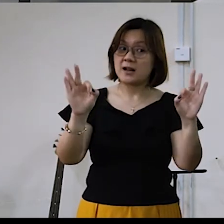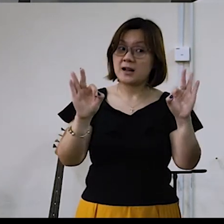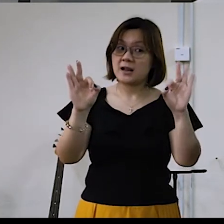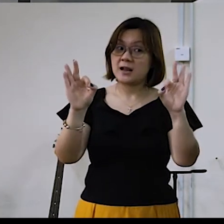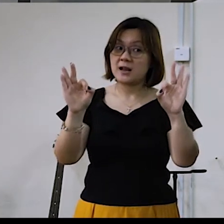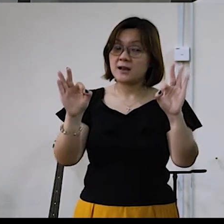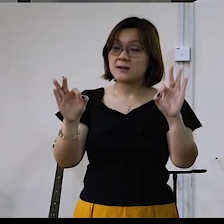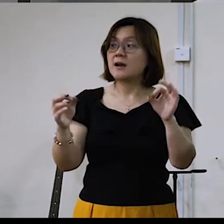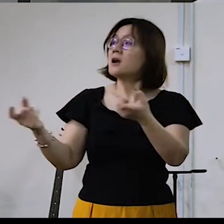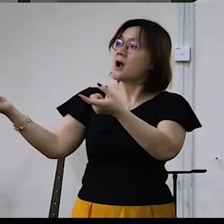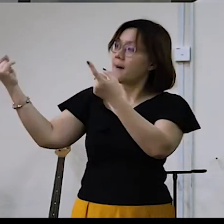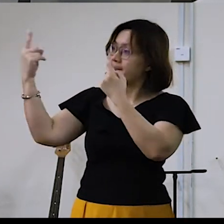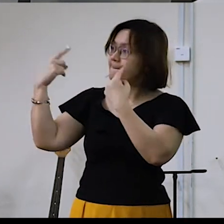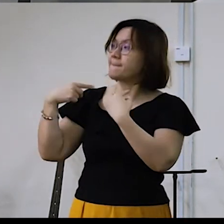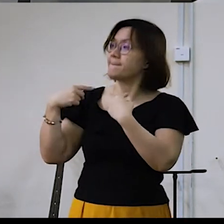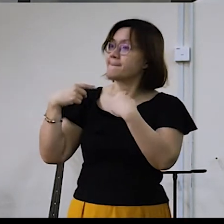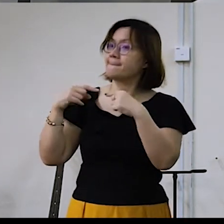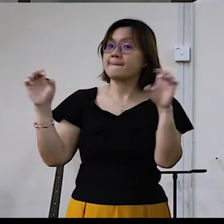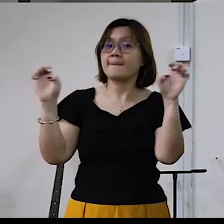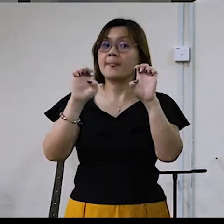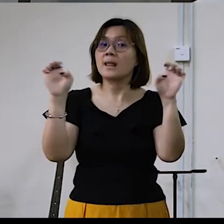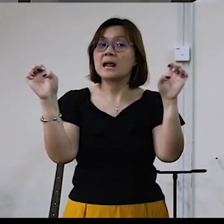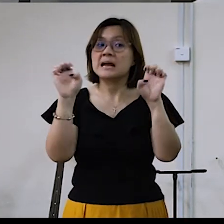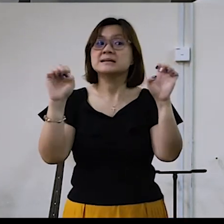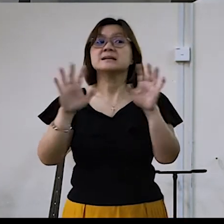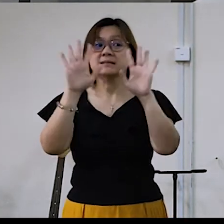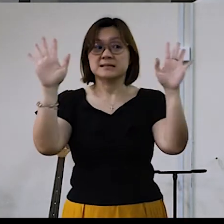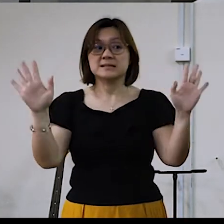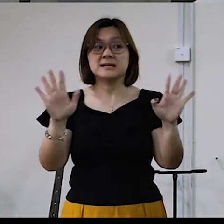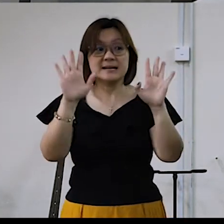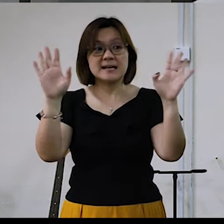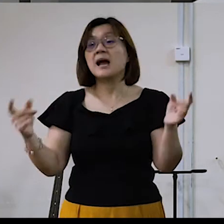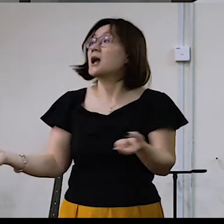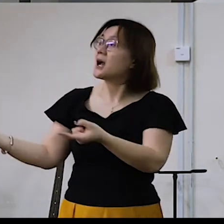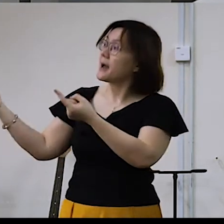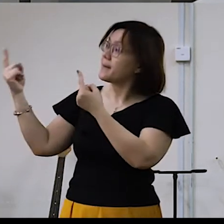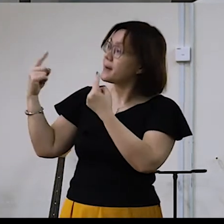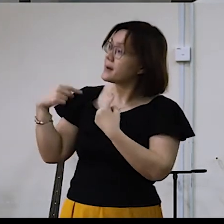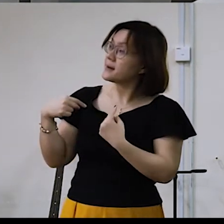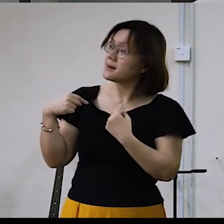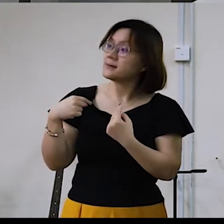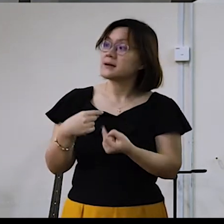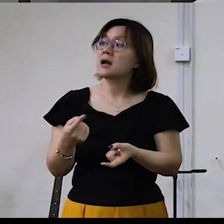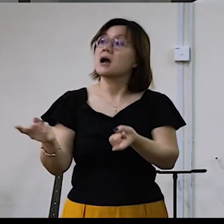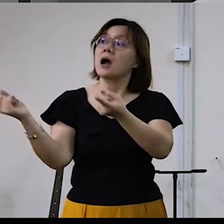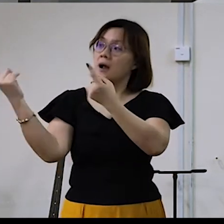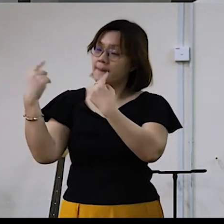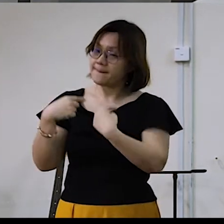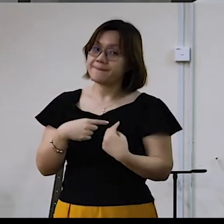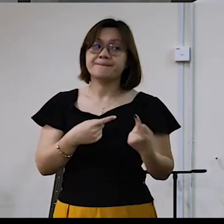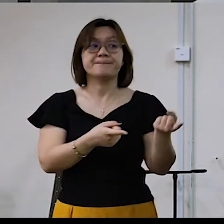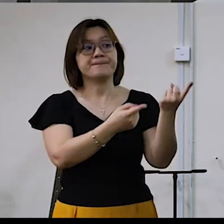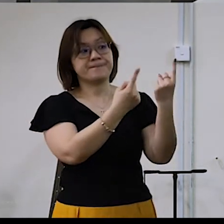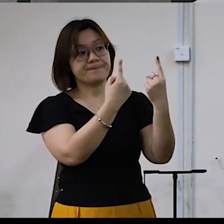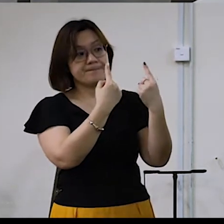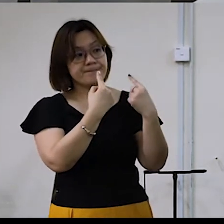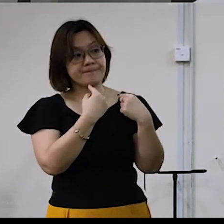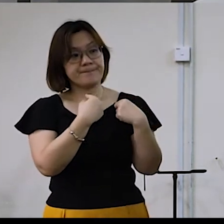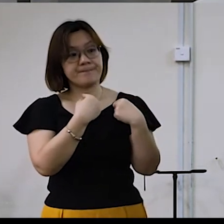Easter Sunday next week? Are you coming? Are you coming? Are you coming? Put in your schedule, prioritize